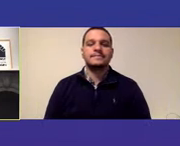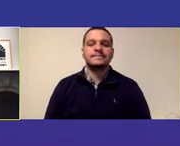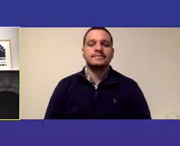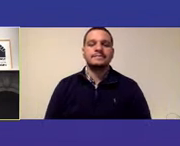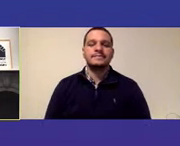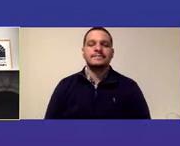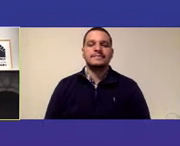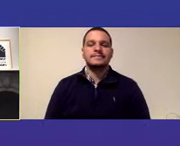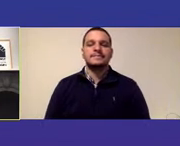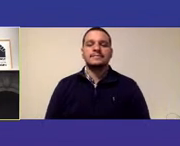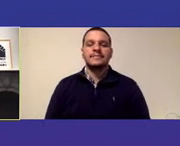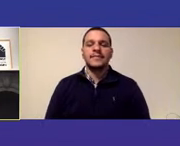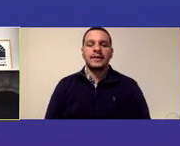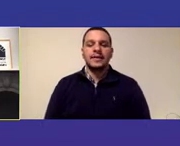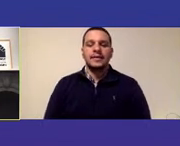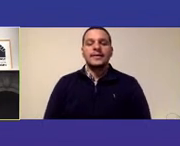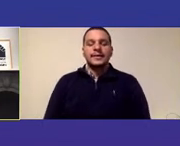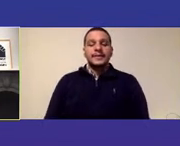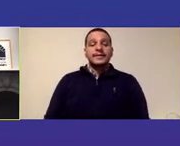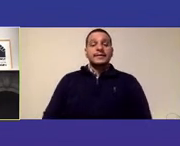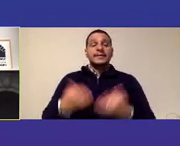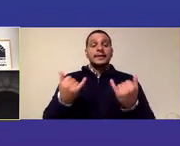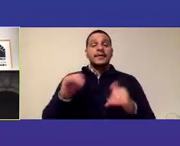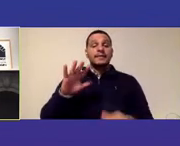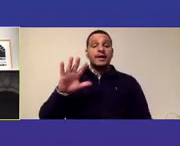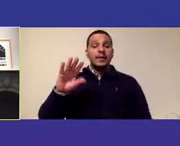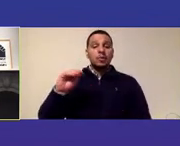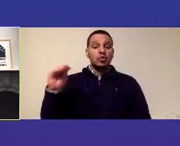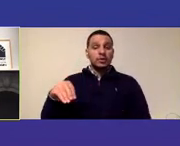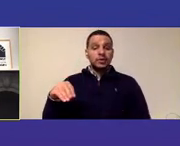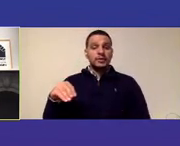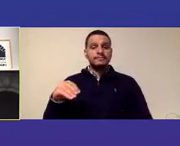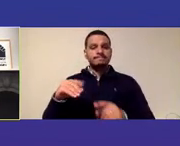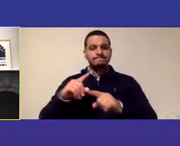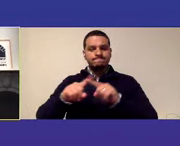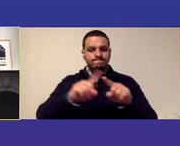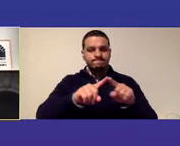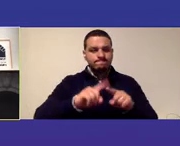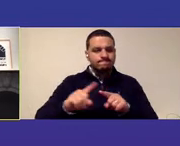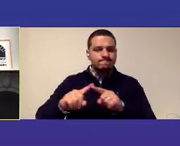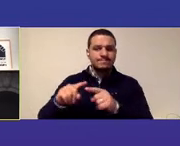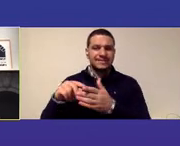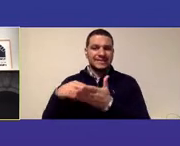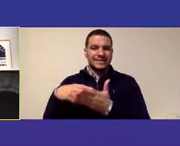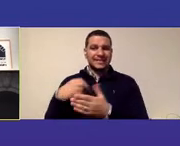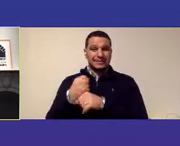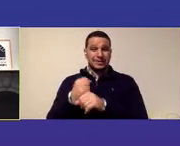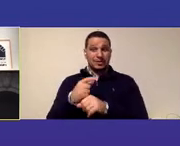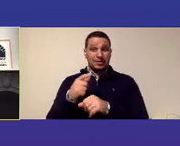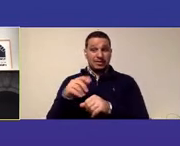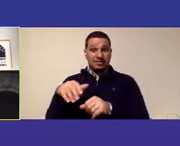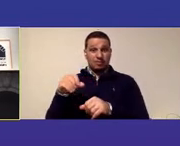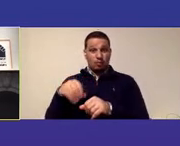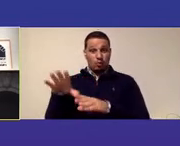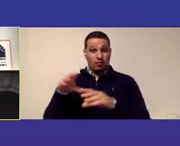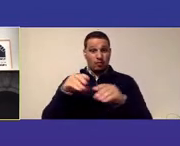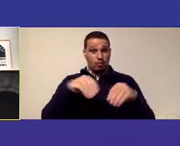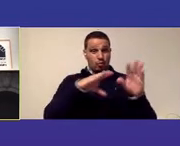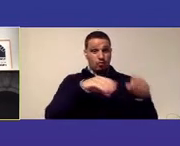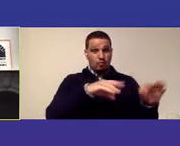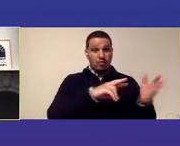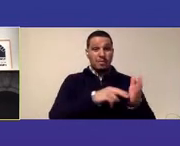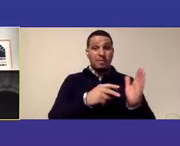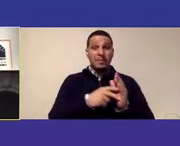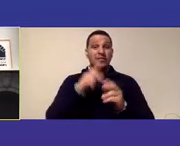So 5% of the different dance makers that relocated, they relocated permanently. And